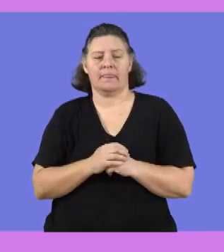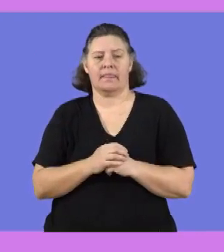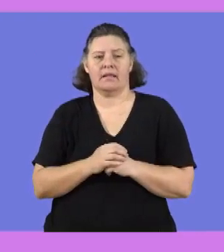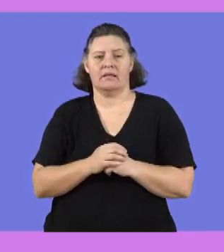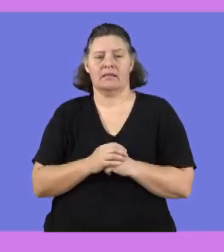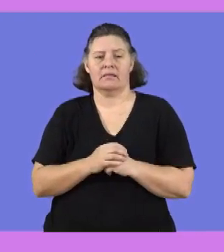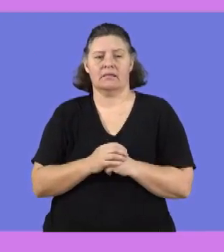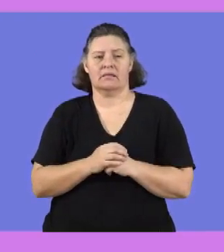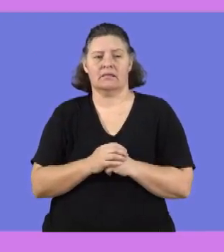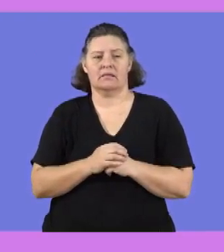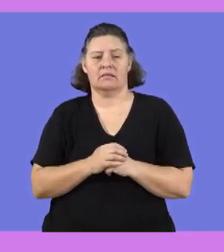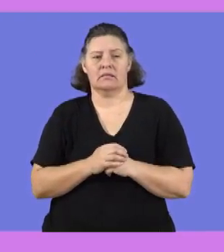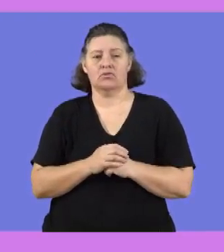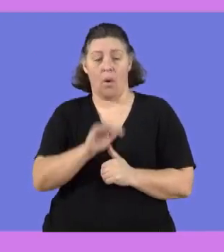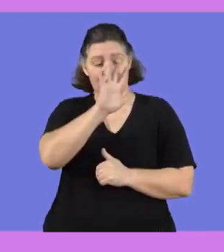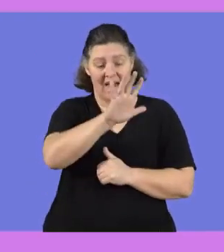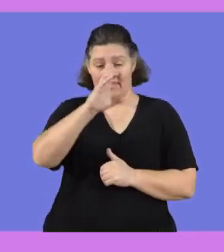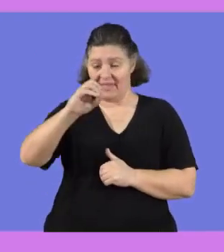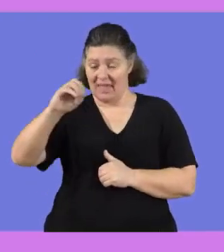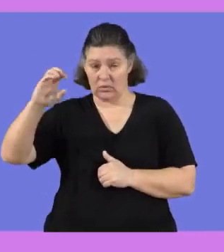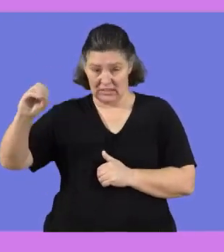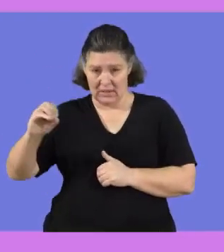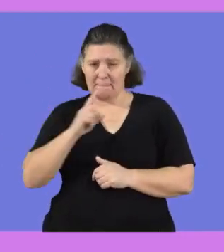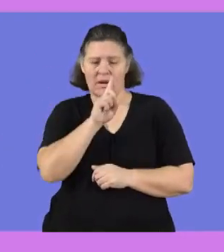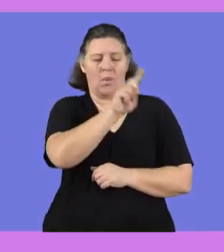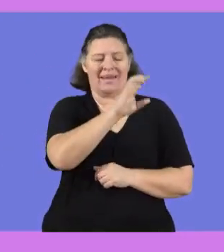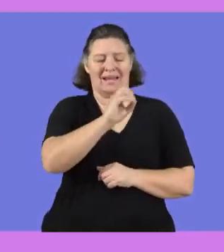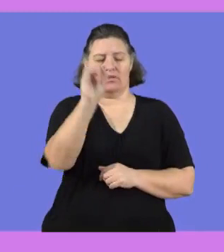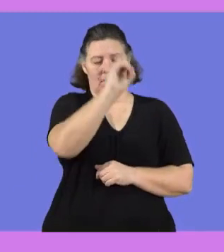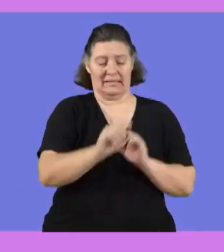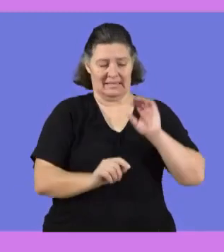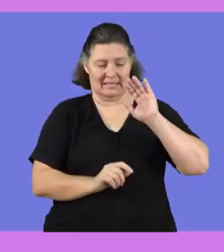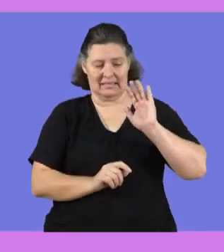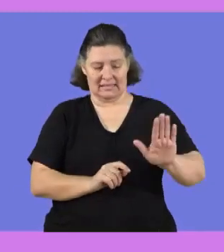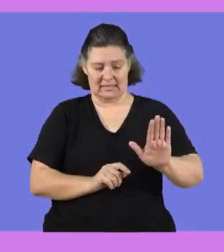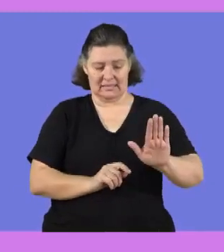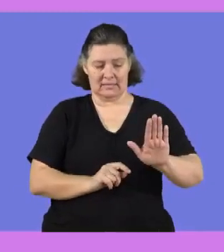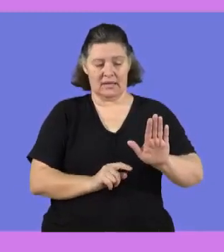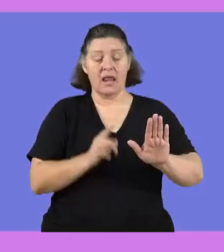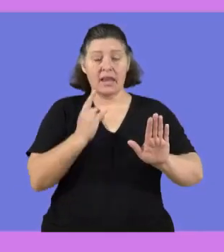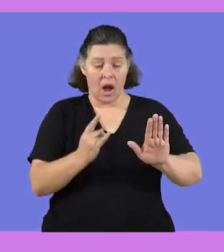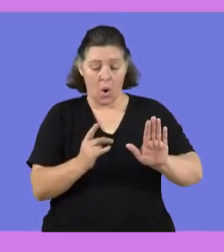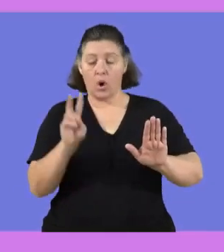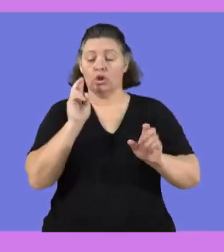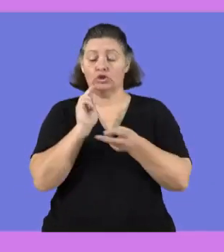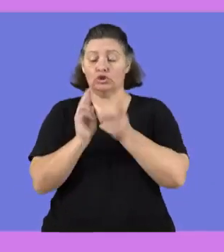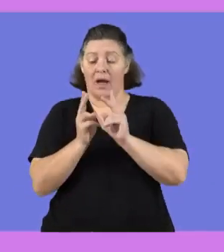original value before the increase, this 5,000 rand, it's 100%. This is